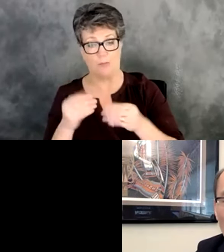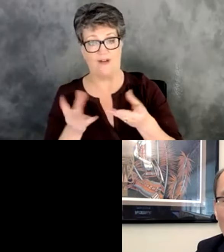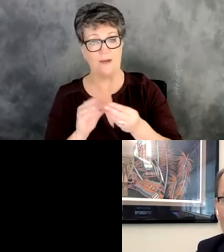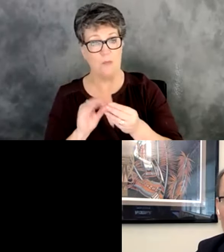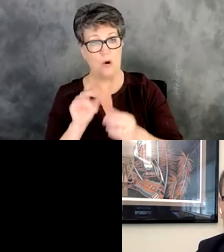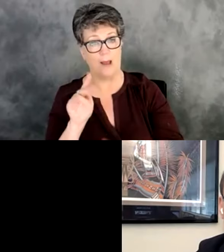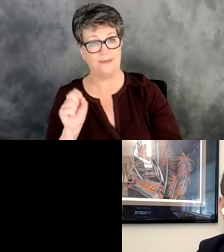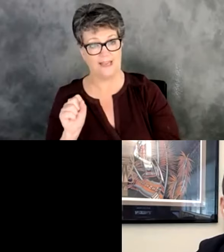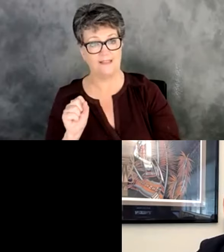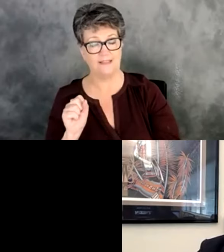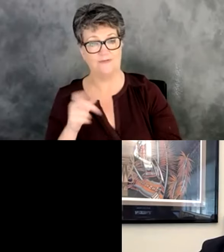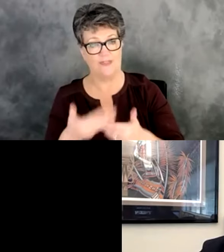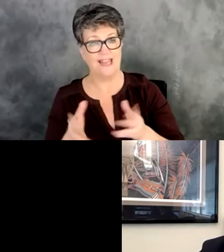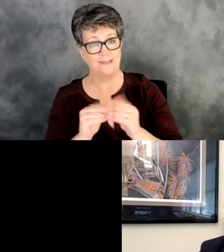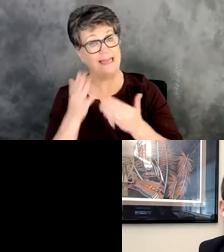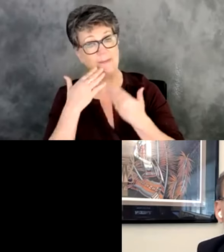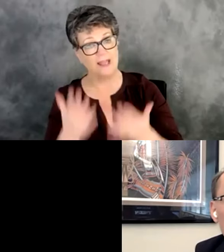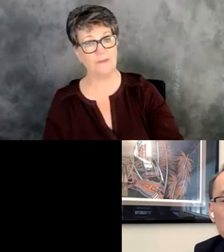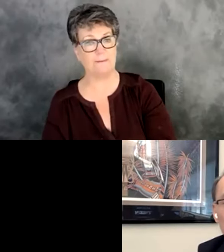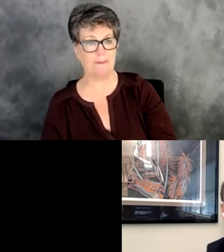updates after the next meeting. Thank you.